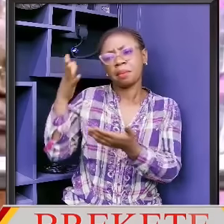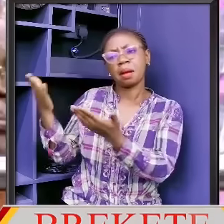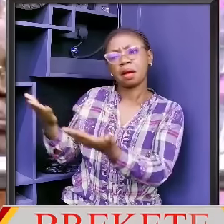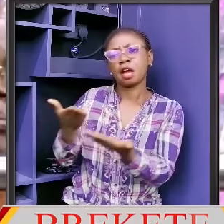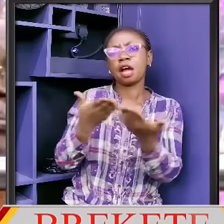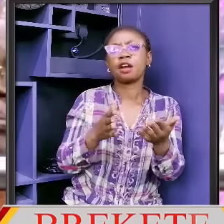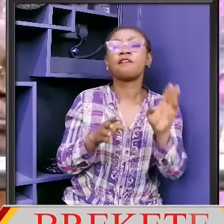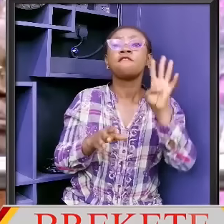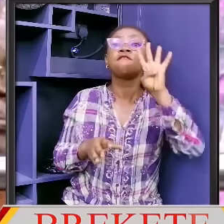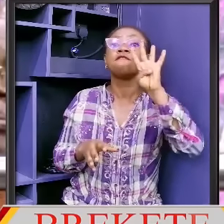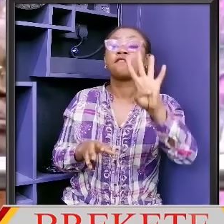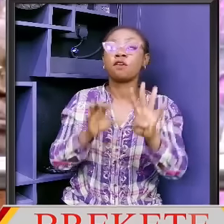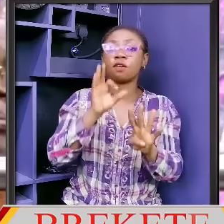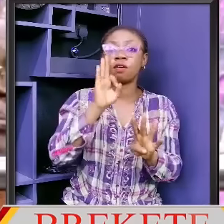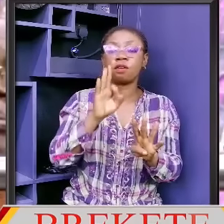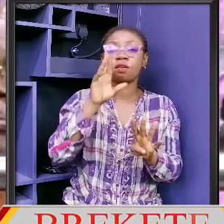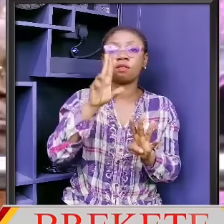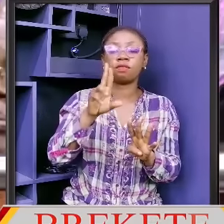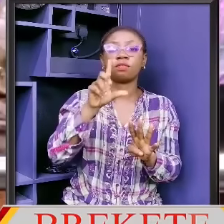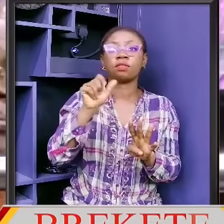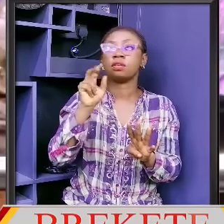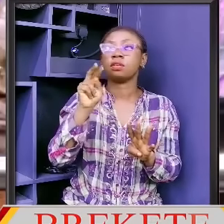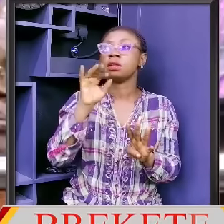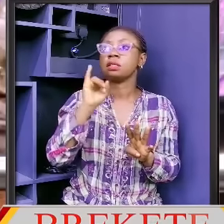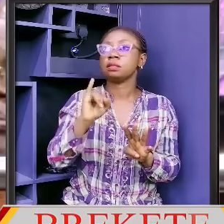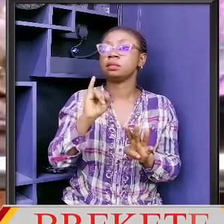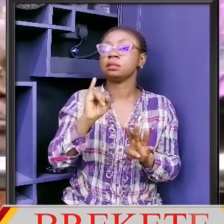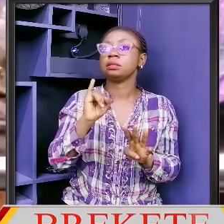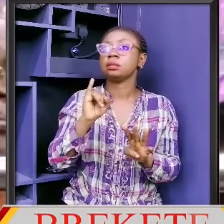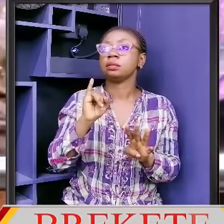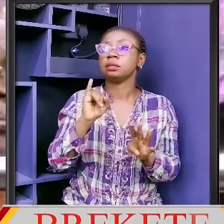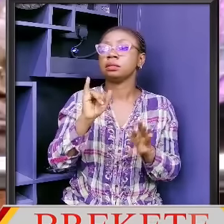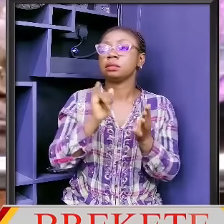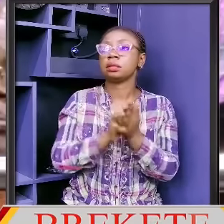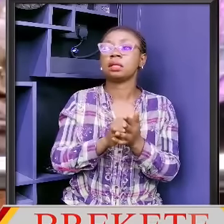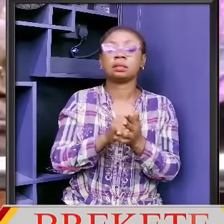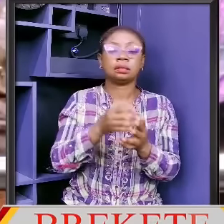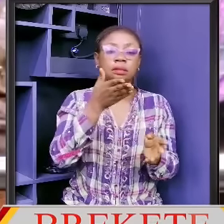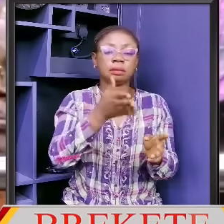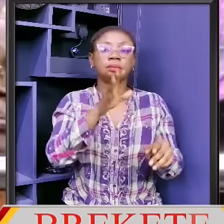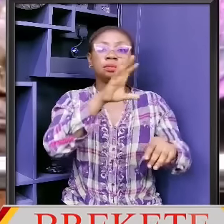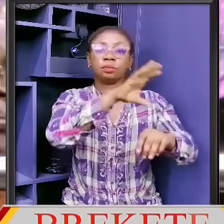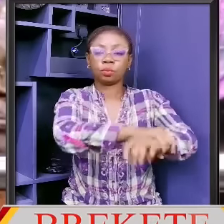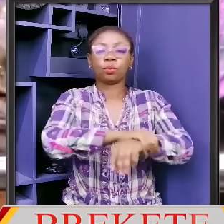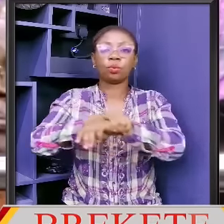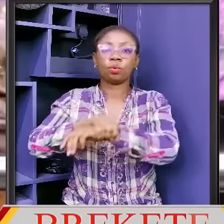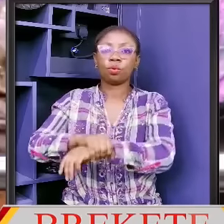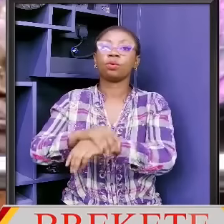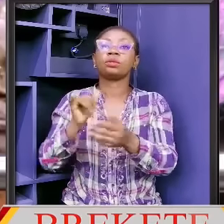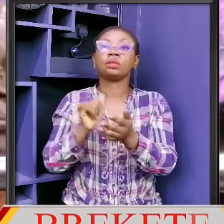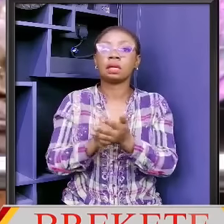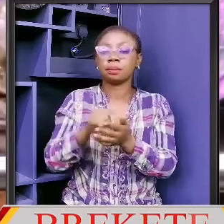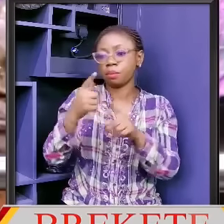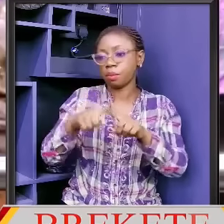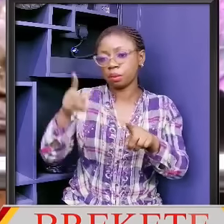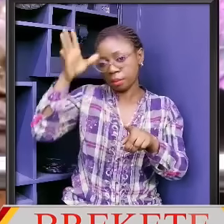four Fulanis come. She say na then she go hold. Na then go pay me my car. While she gave the papa on bail that he should